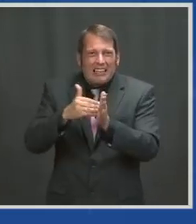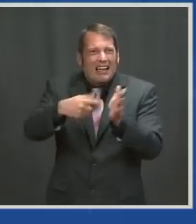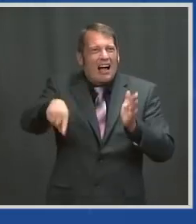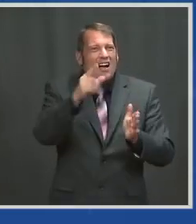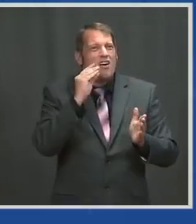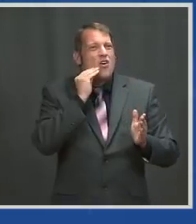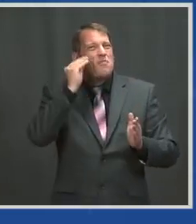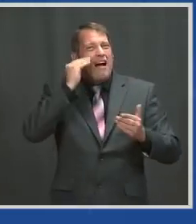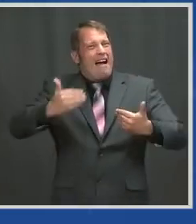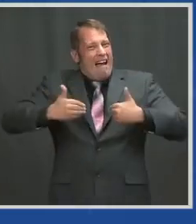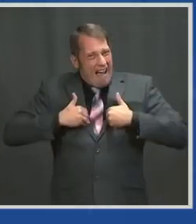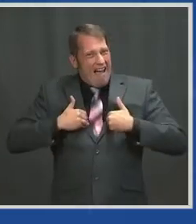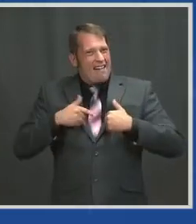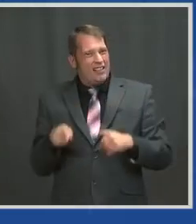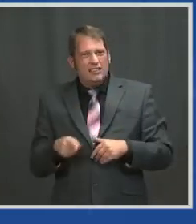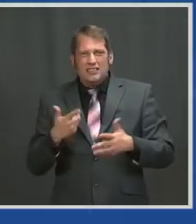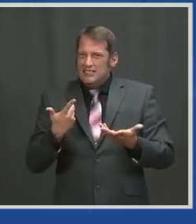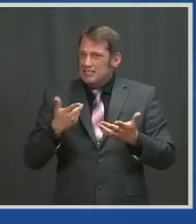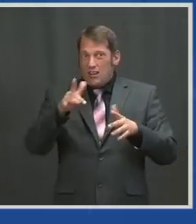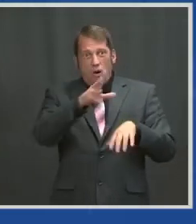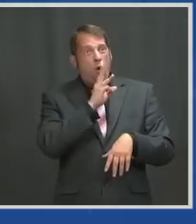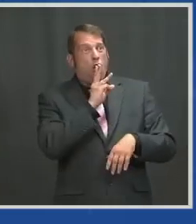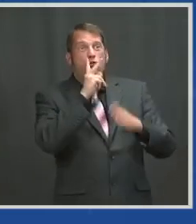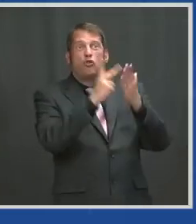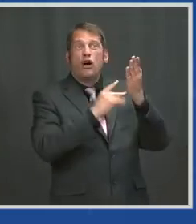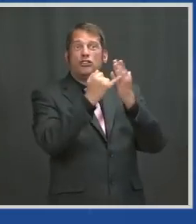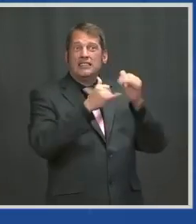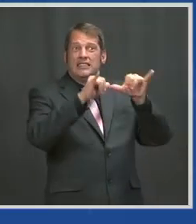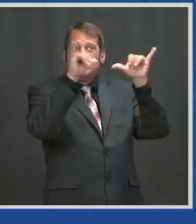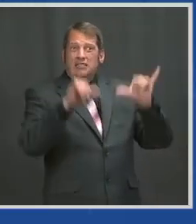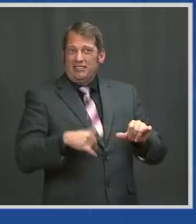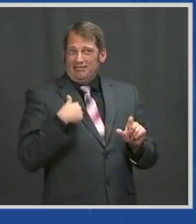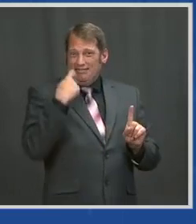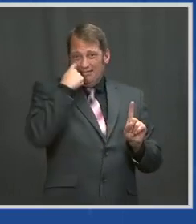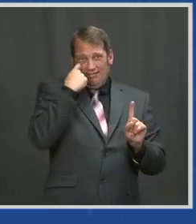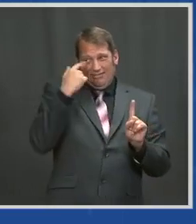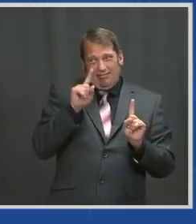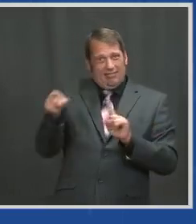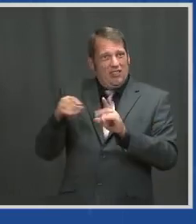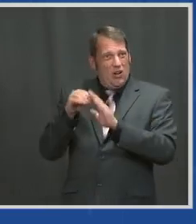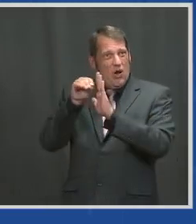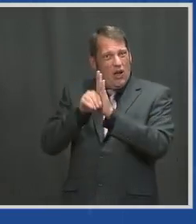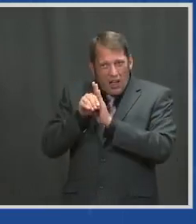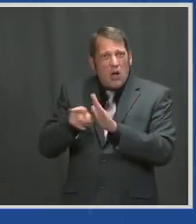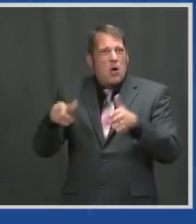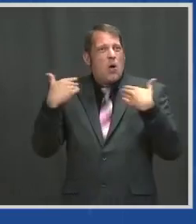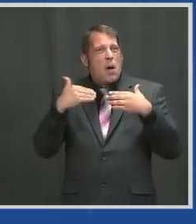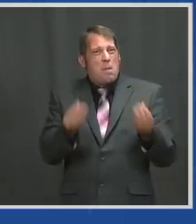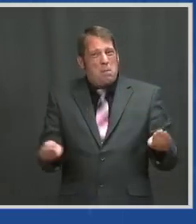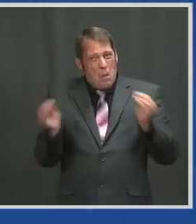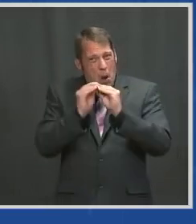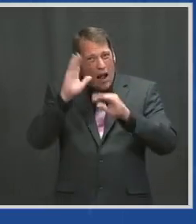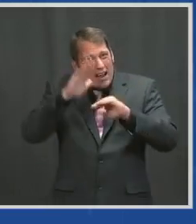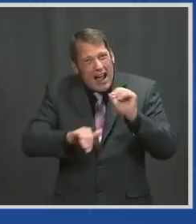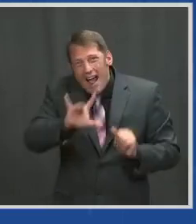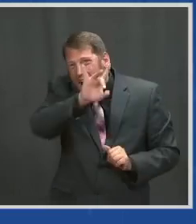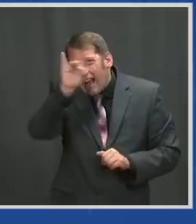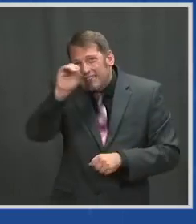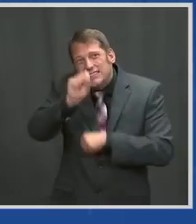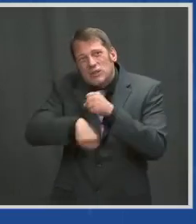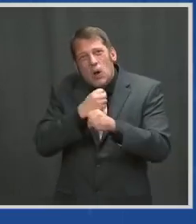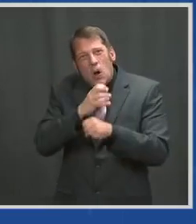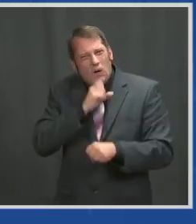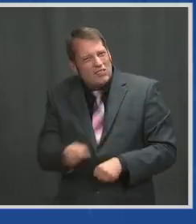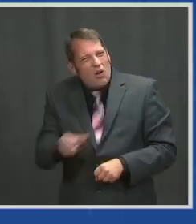system yesterday in New Orleans that was over 80 years old. It's in need of major overhaul. And by